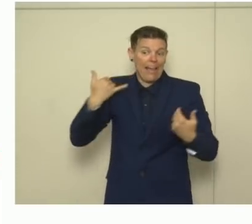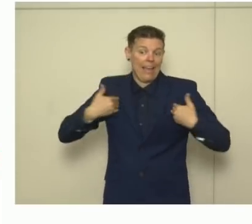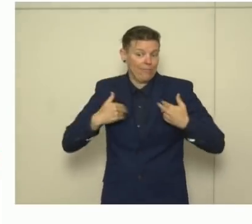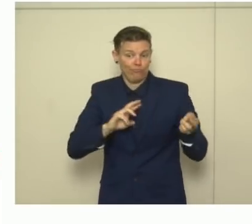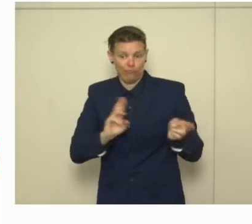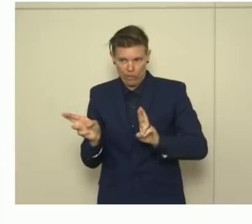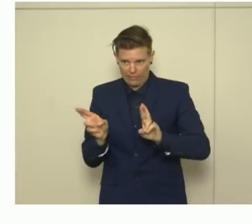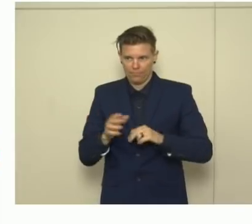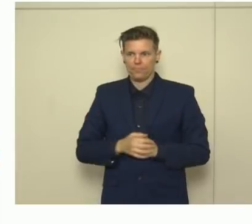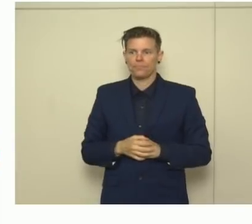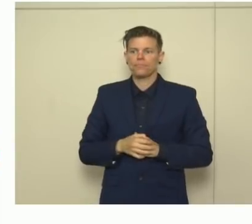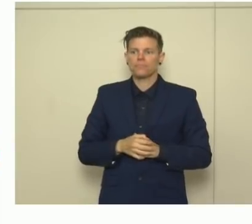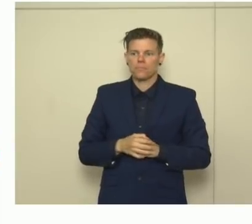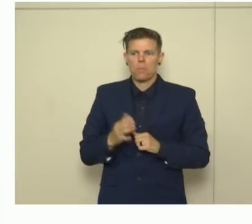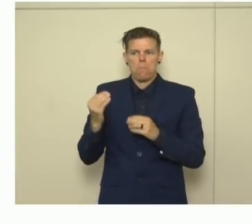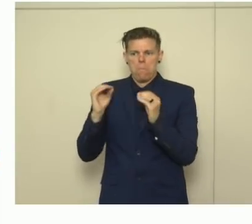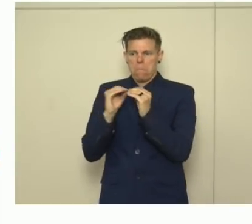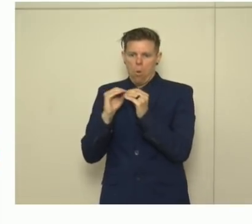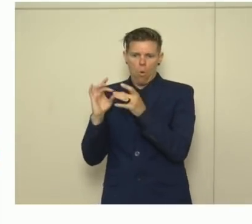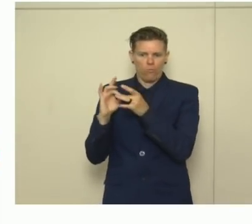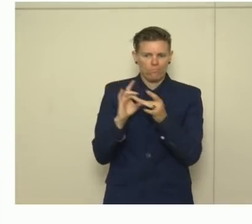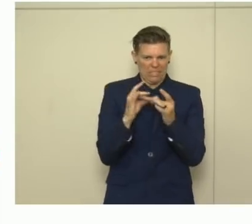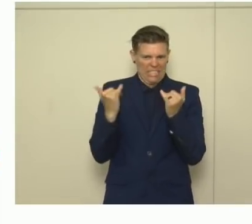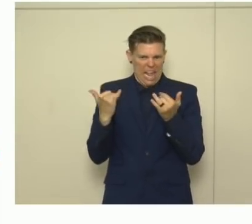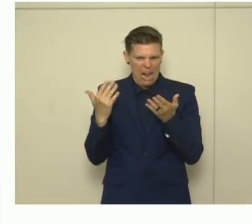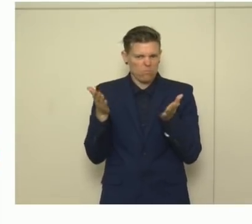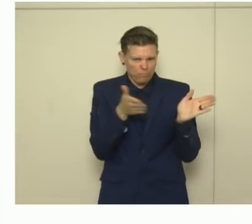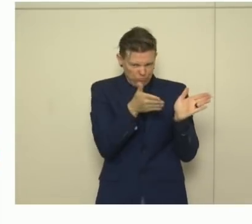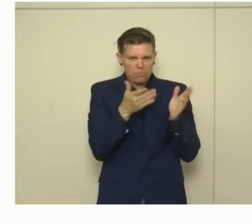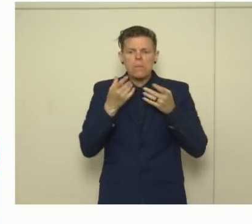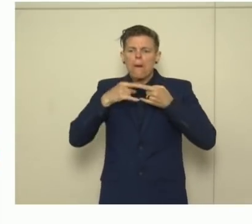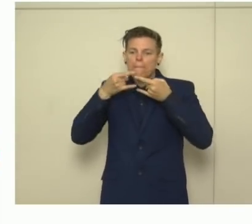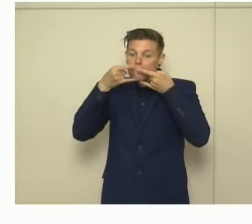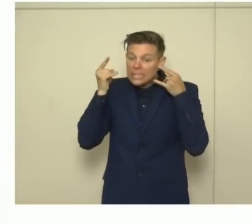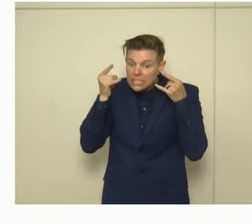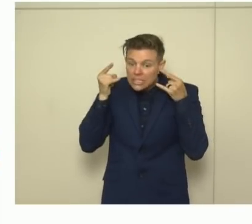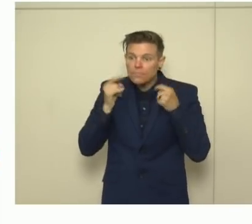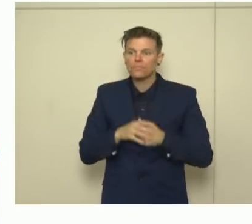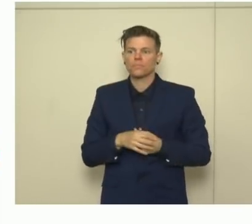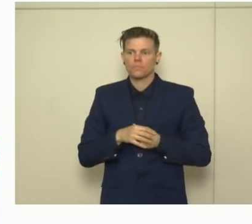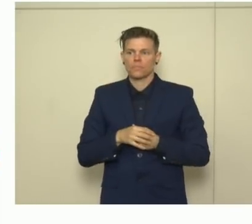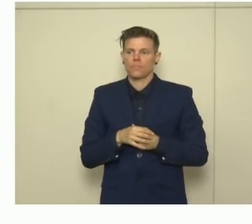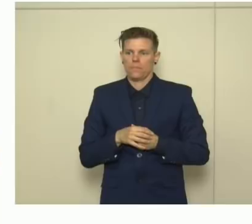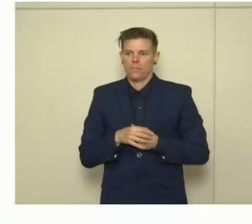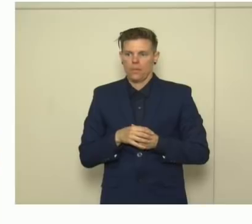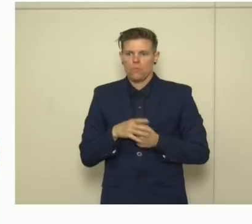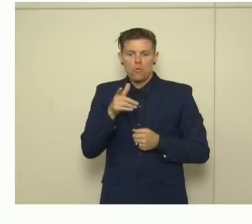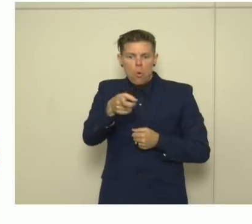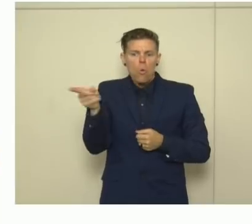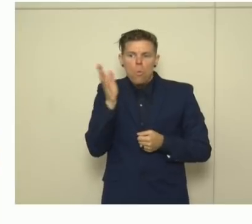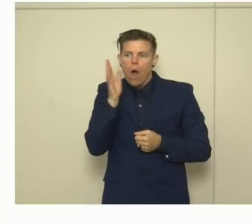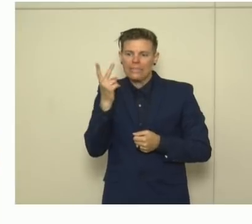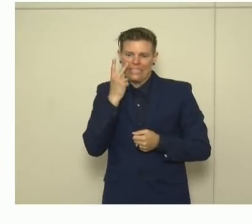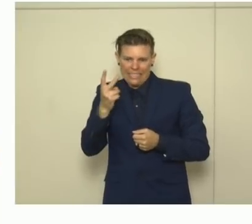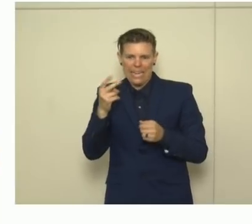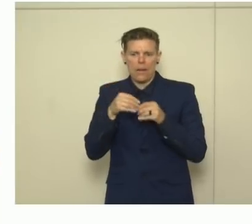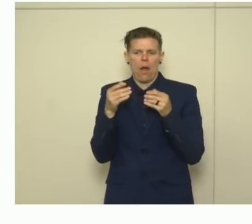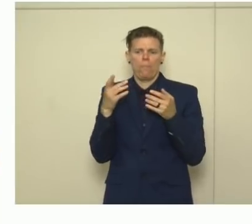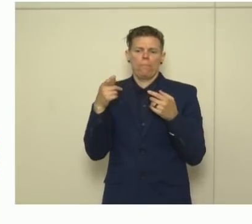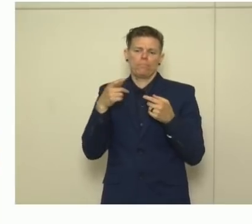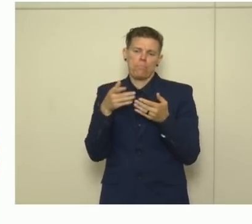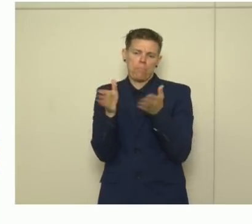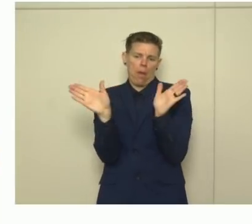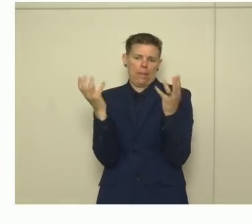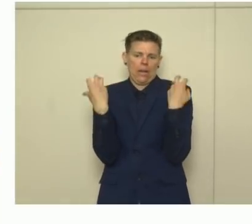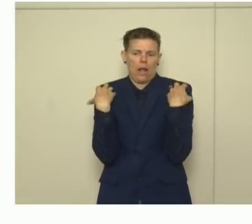to mention. Hopefully you'll see these in the public health order at all. Number one is we're not really asking the public to